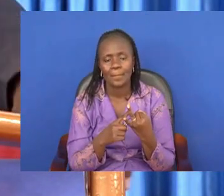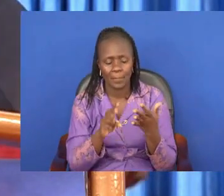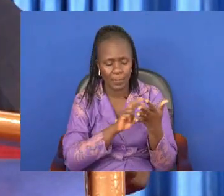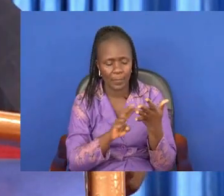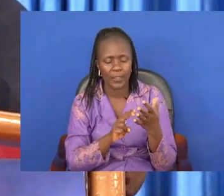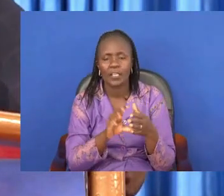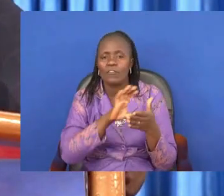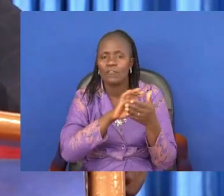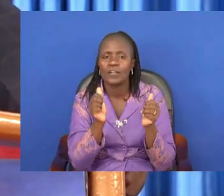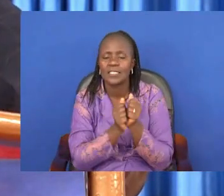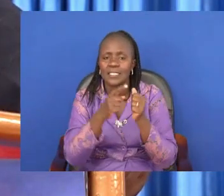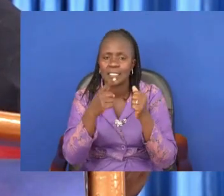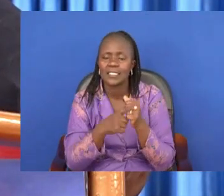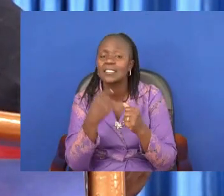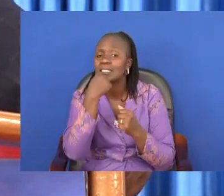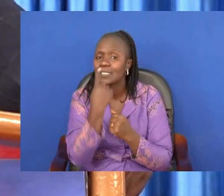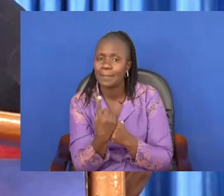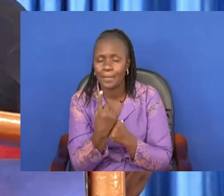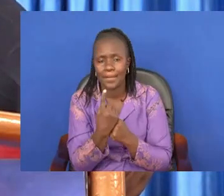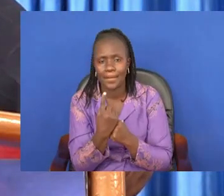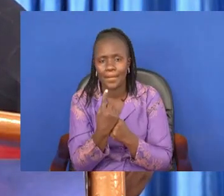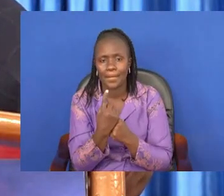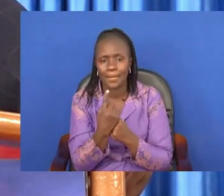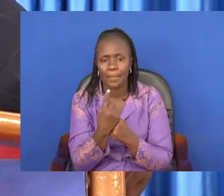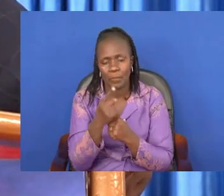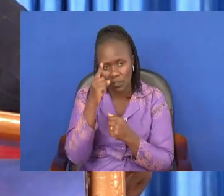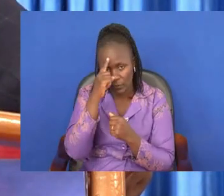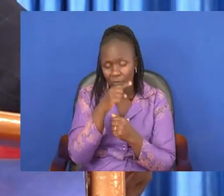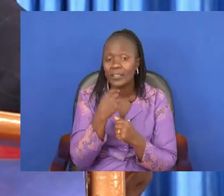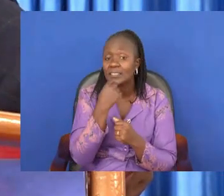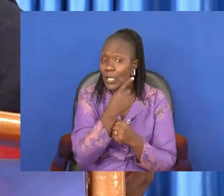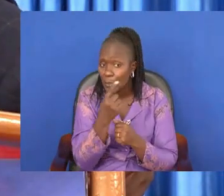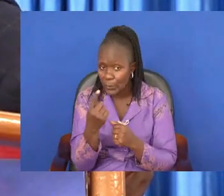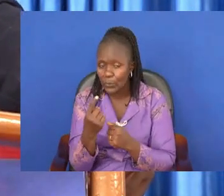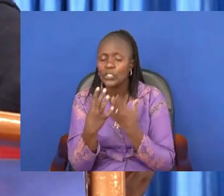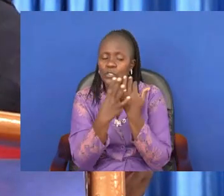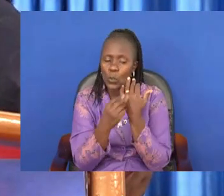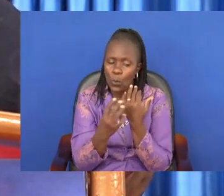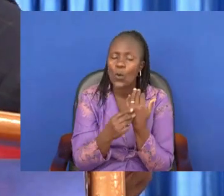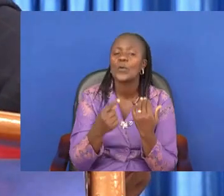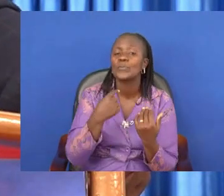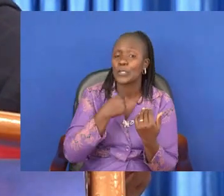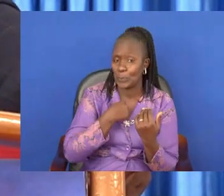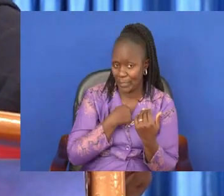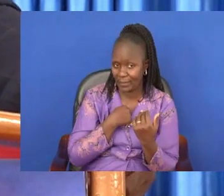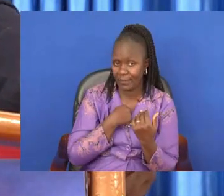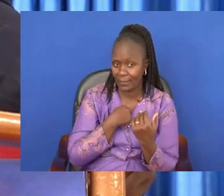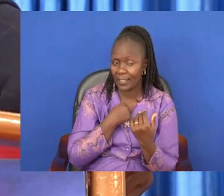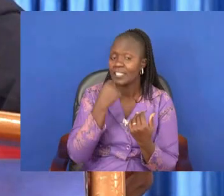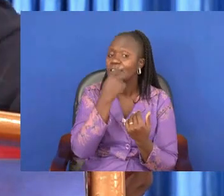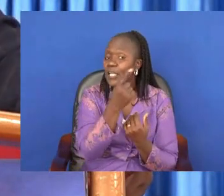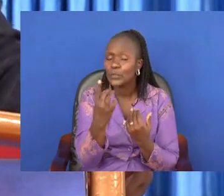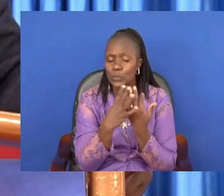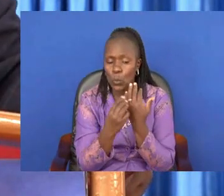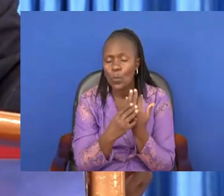you read verse 16, it says, therefore I urge you to imitate me. Therefore I urge you